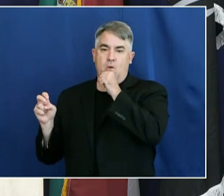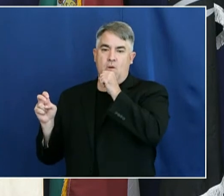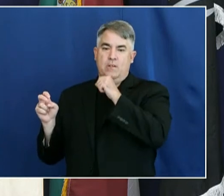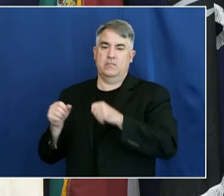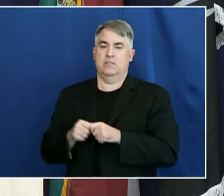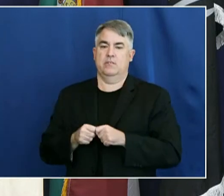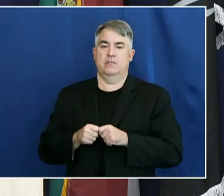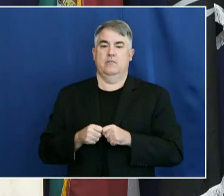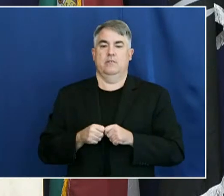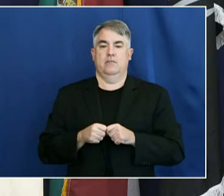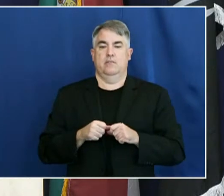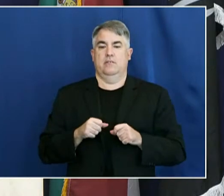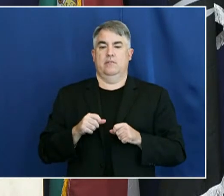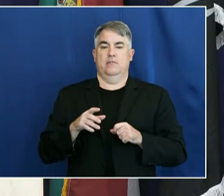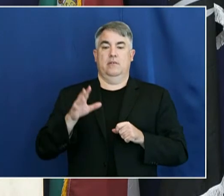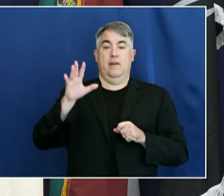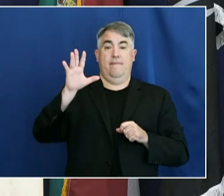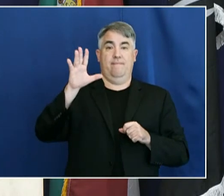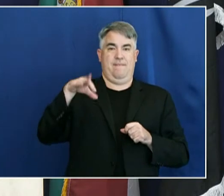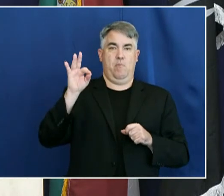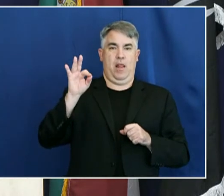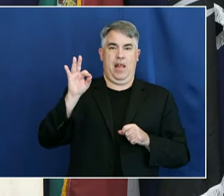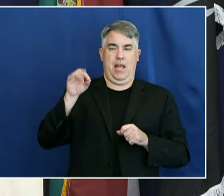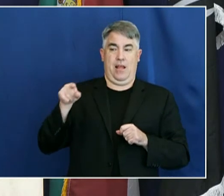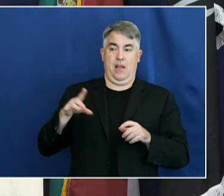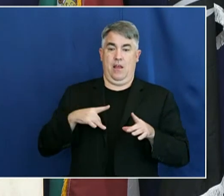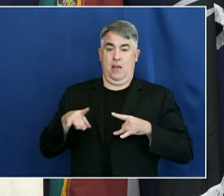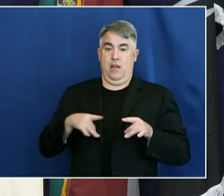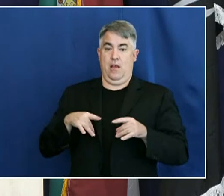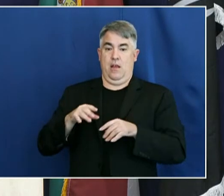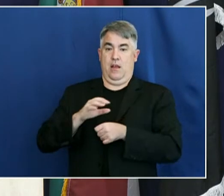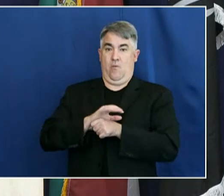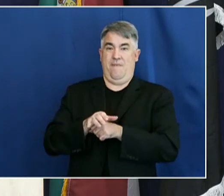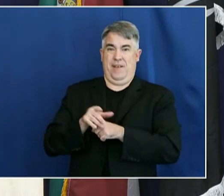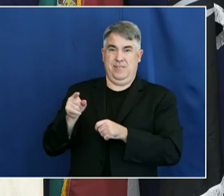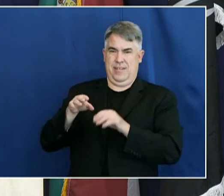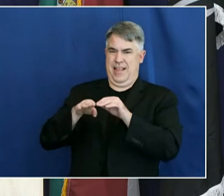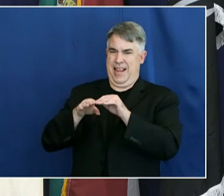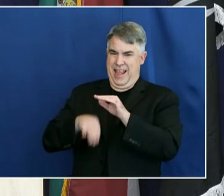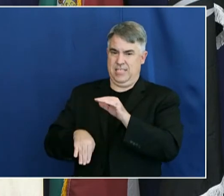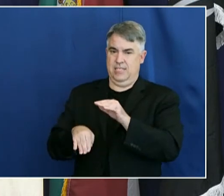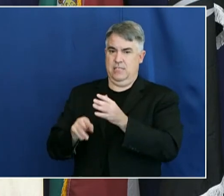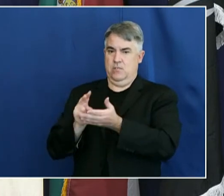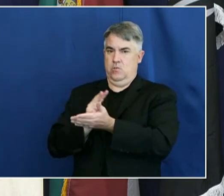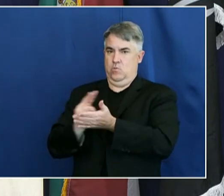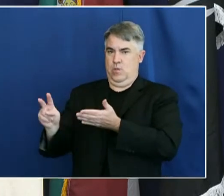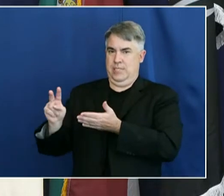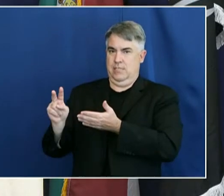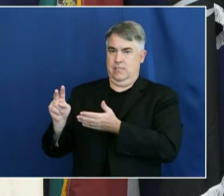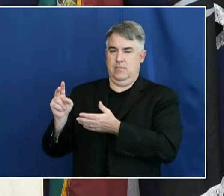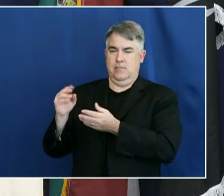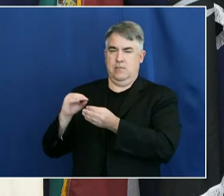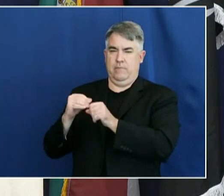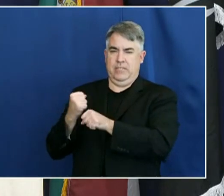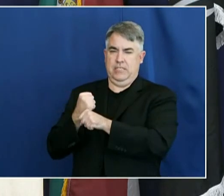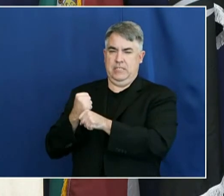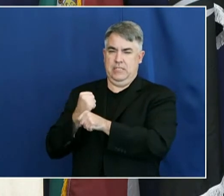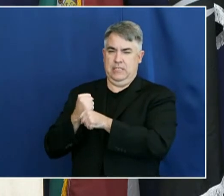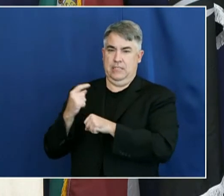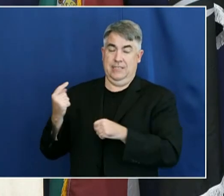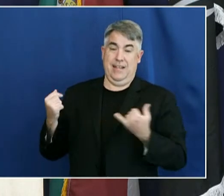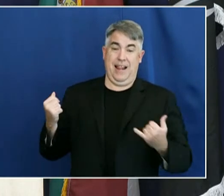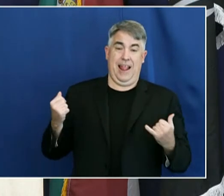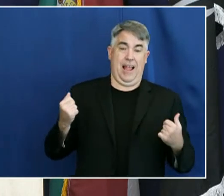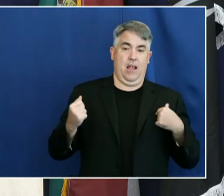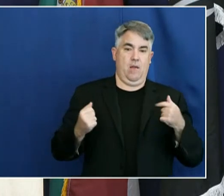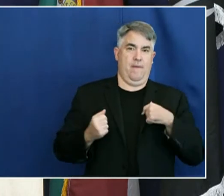5.9 or less. As we stand here this week, our case rate is 5.5. So if the state were to hit that threshold and we were able to keep